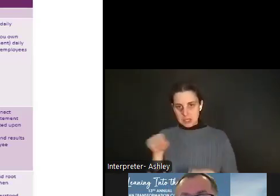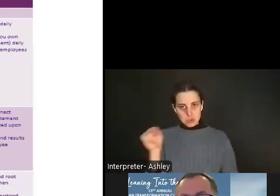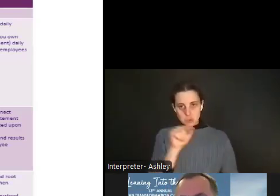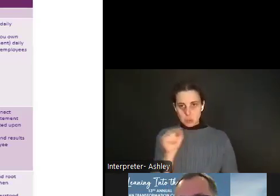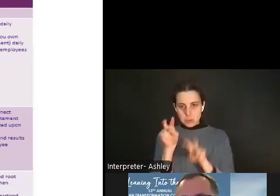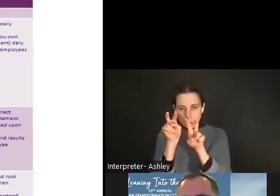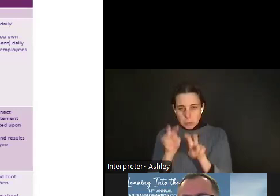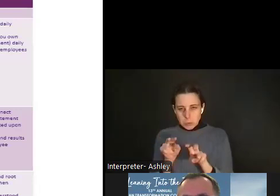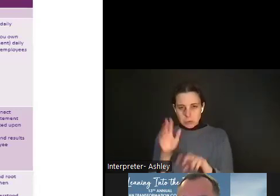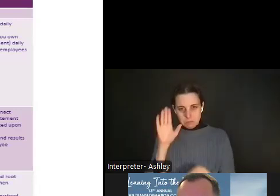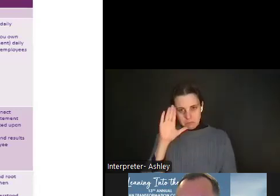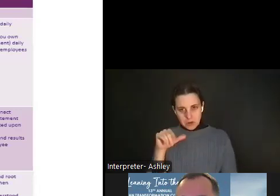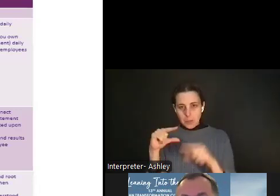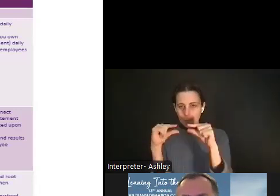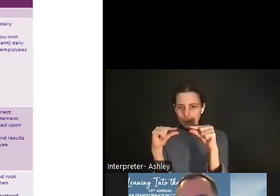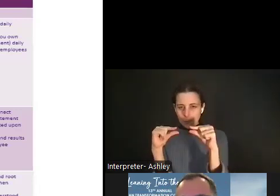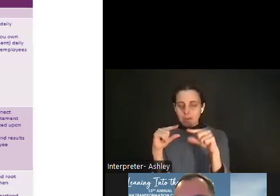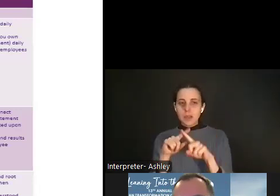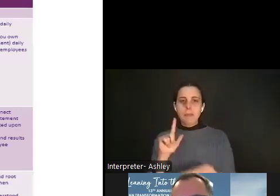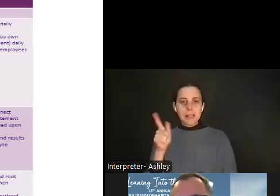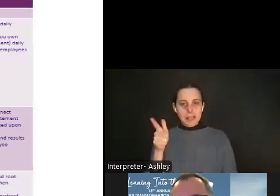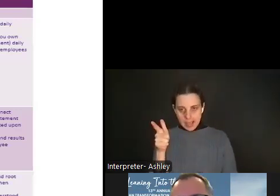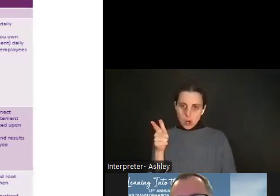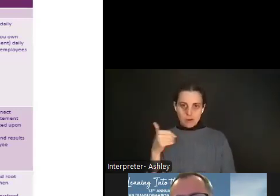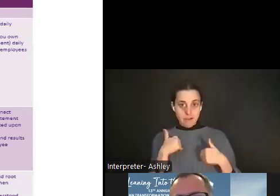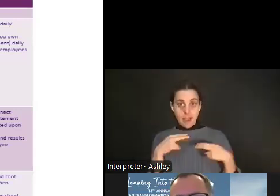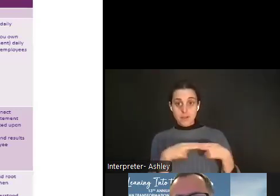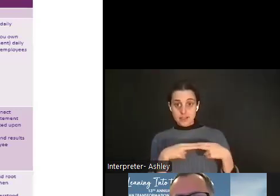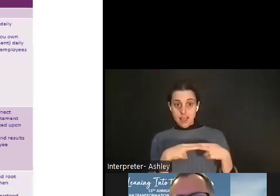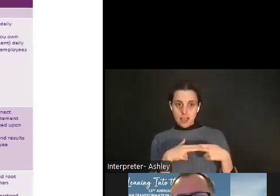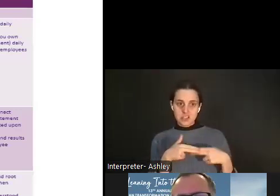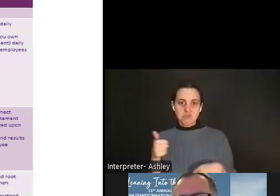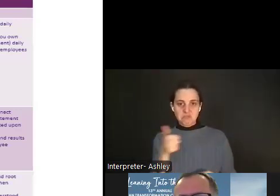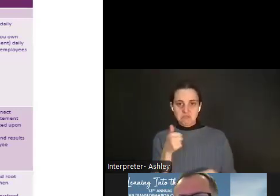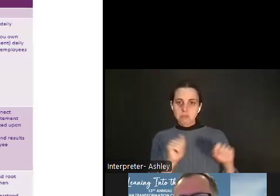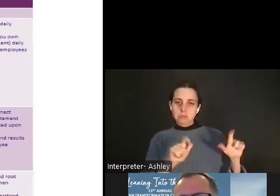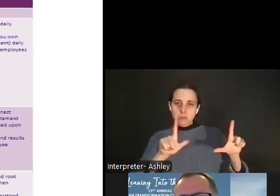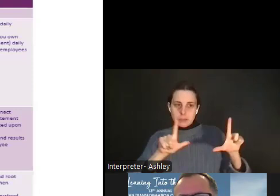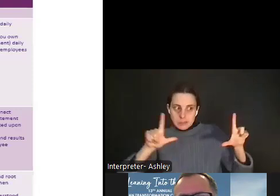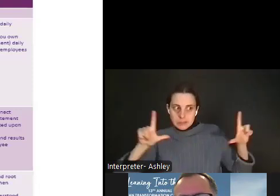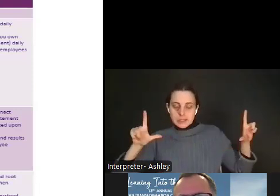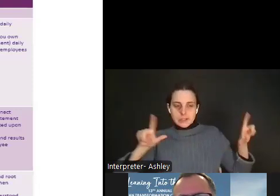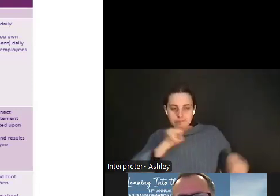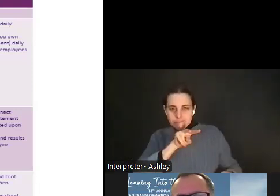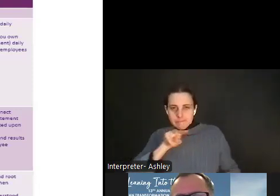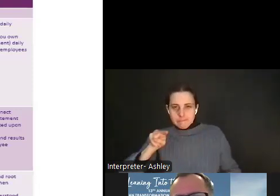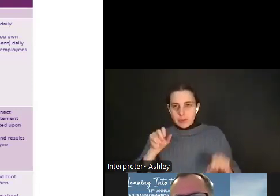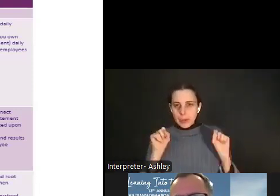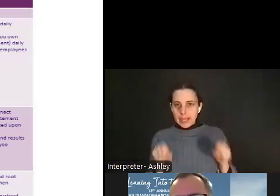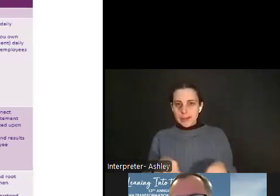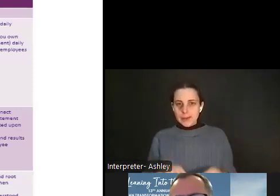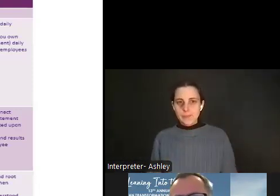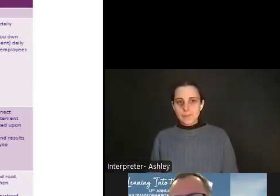all the fine print here, but you'll have it post conference. So on the very top row, what you see are the